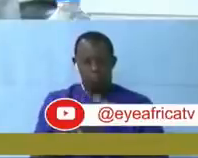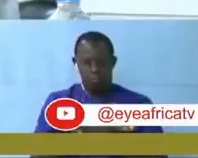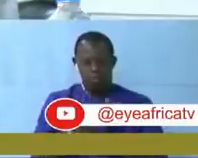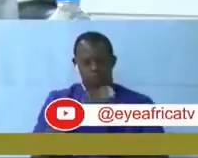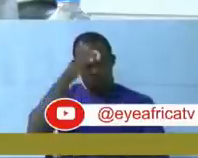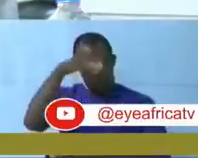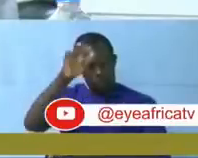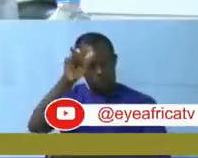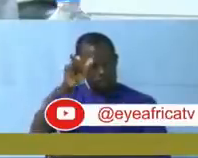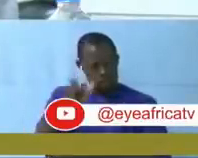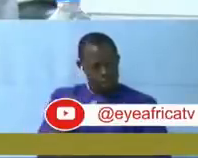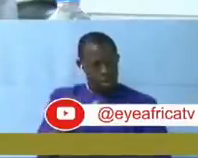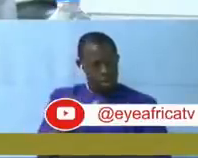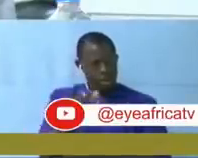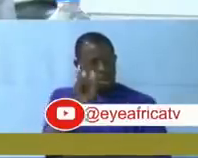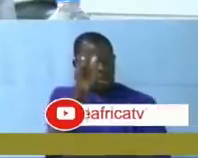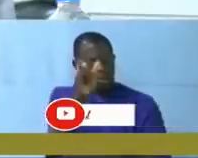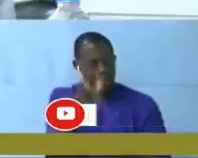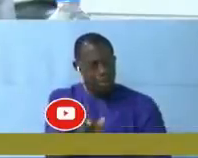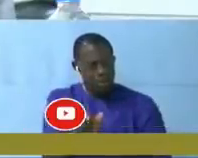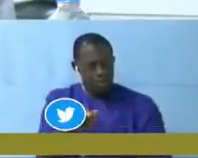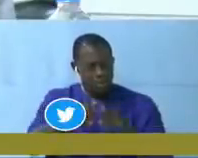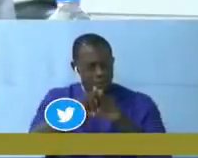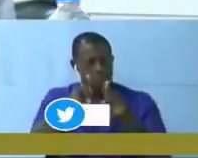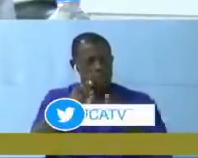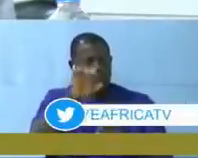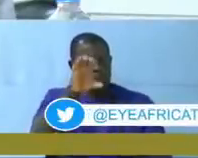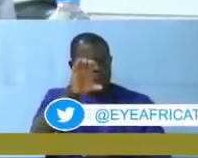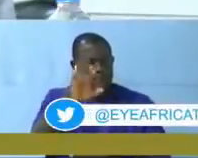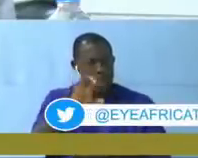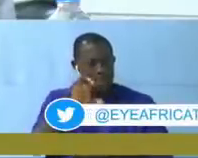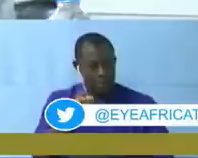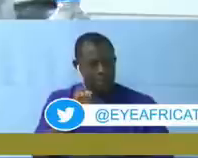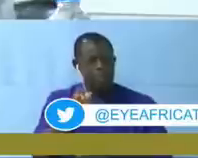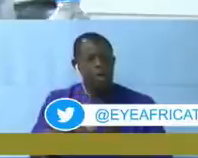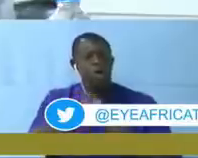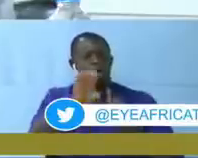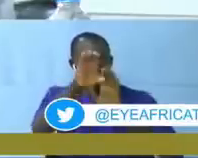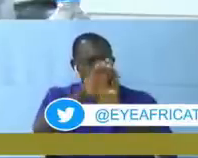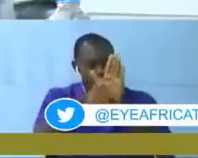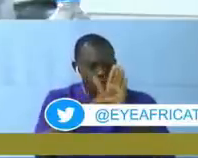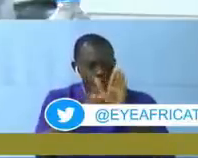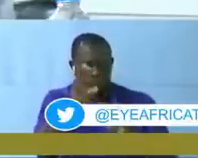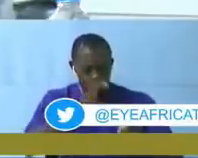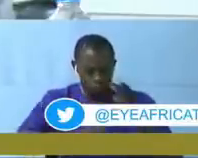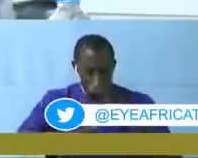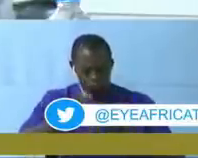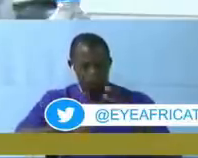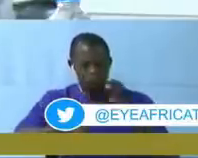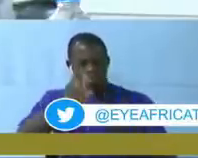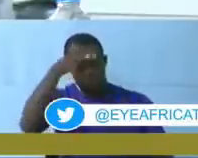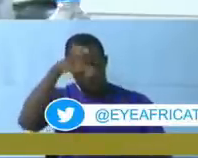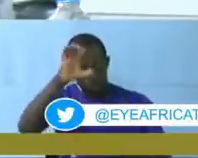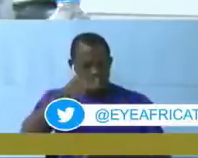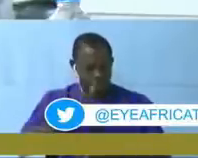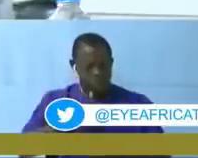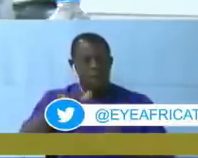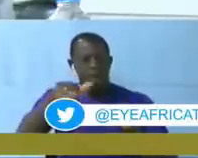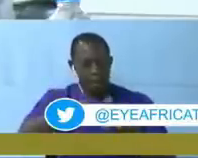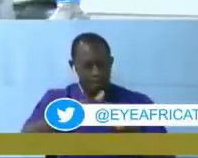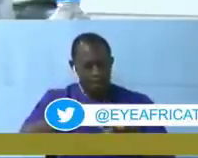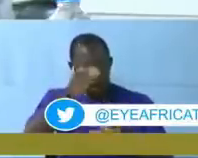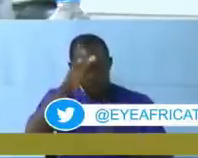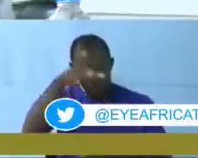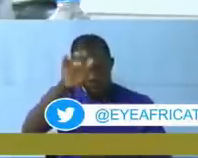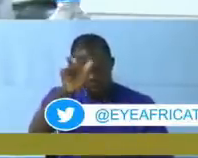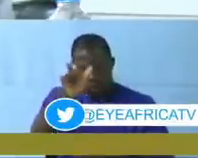with the Constitutional Review Commission. Dana wax waaw di ndax bokon na ci kalifa yi nga xamné ni ño sékkon penc mi sétluat ak itamen di jëma